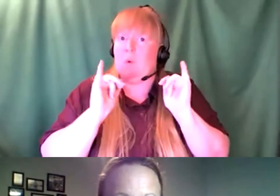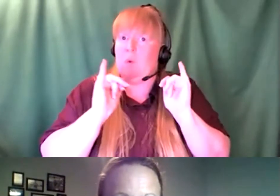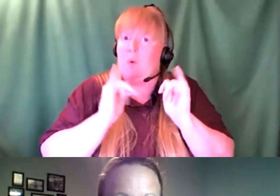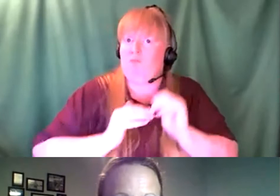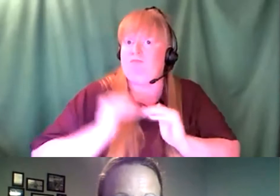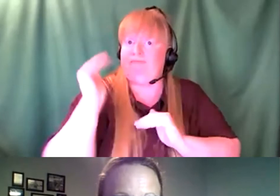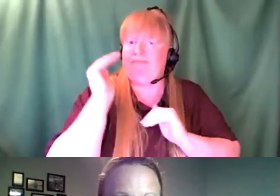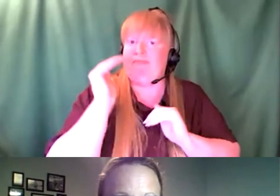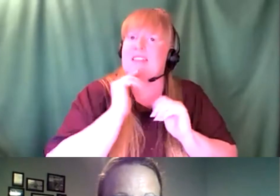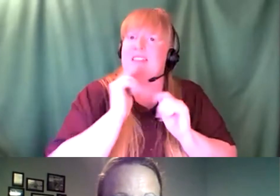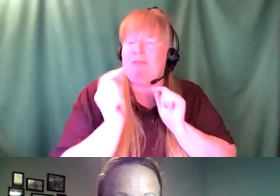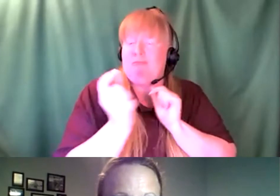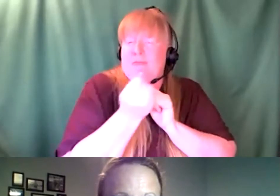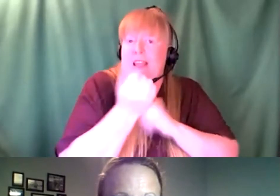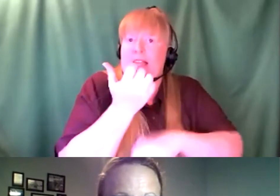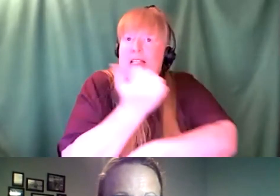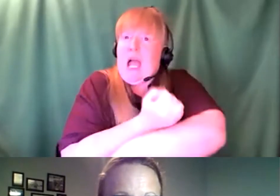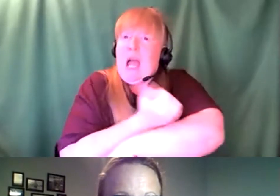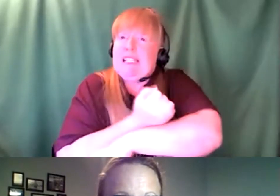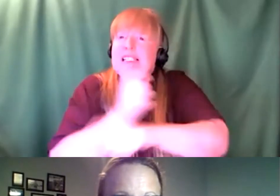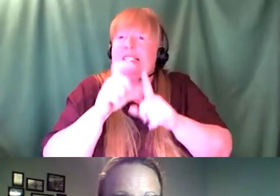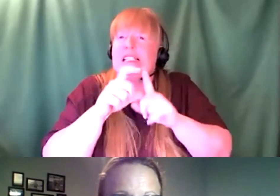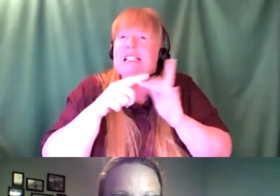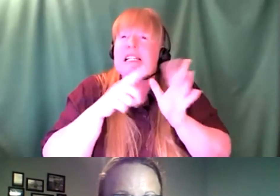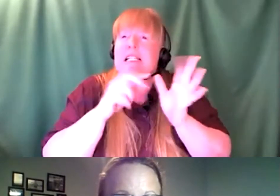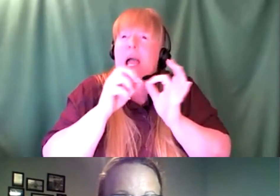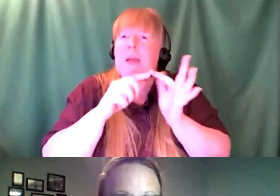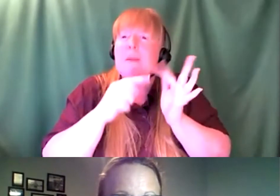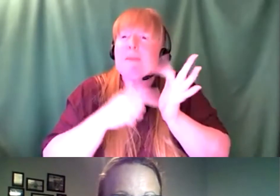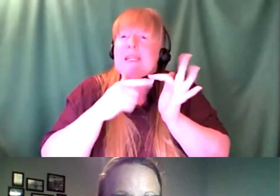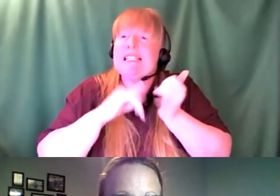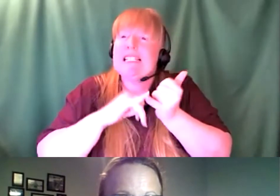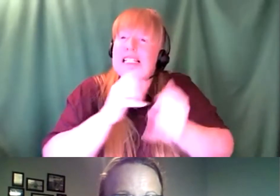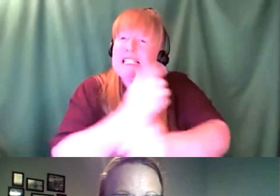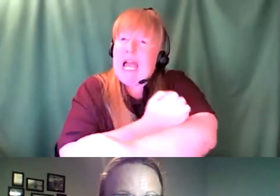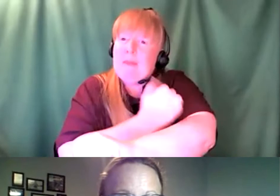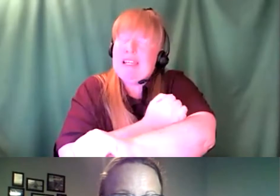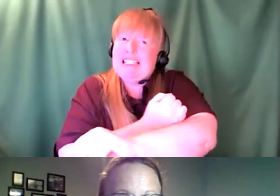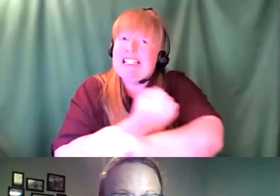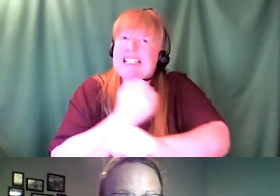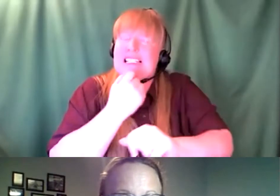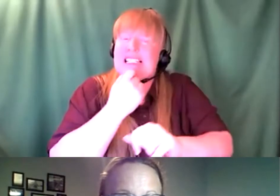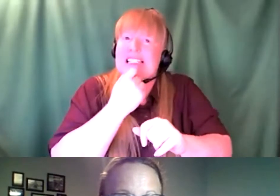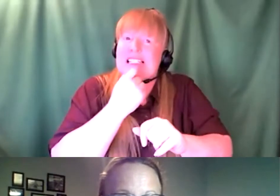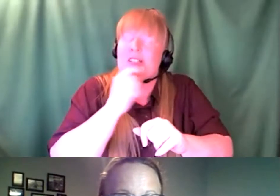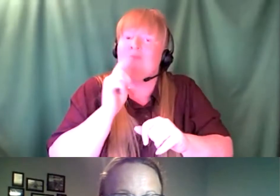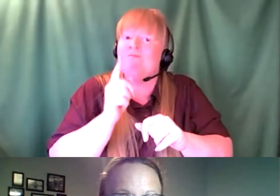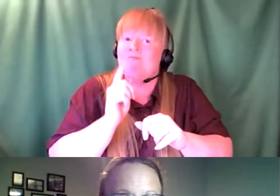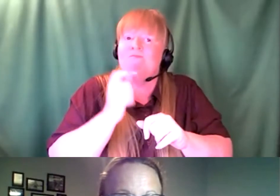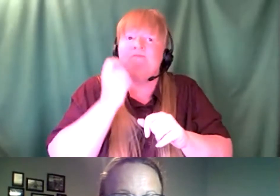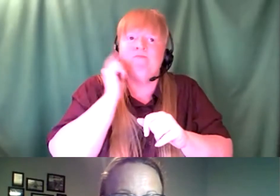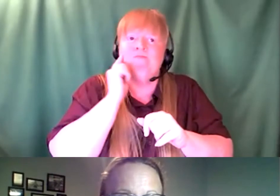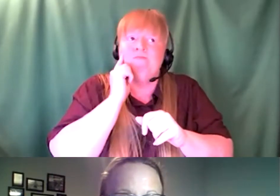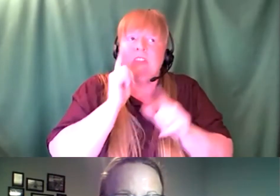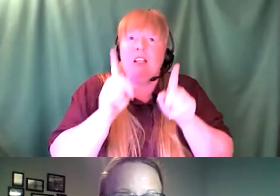and it's just like the barrier is, it's just like I've had to have that big wake